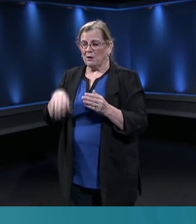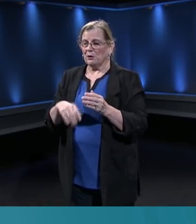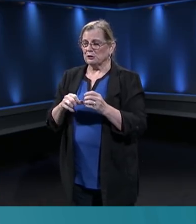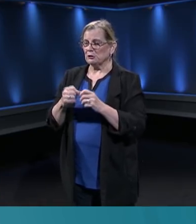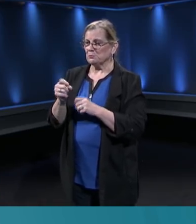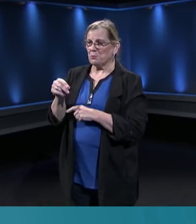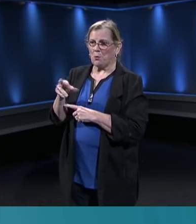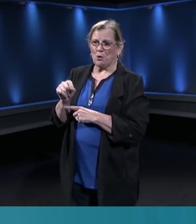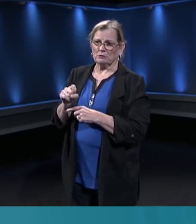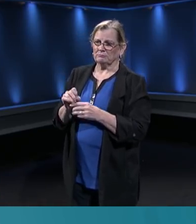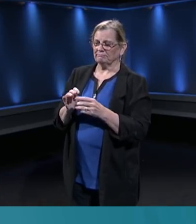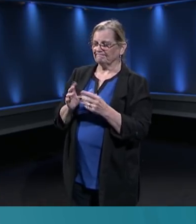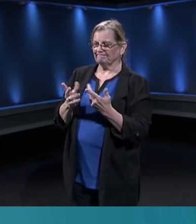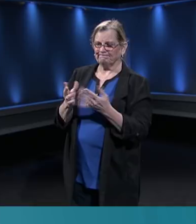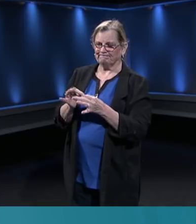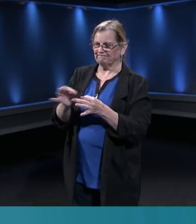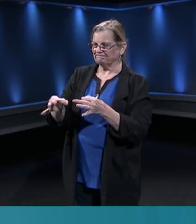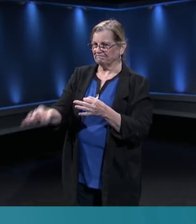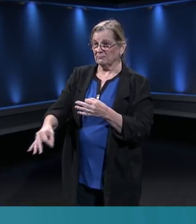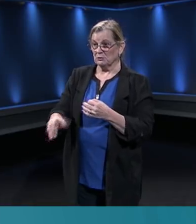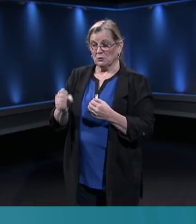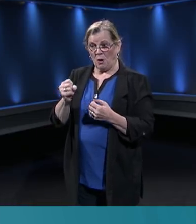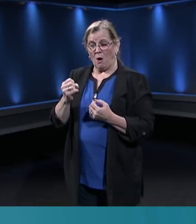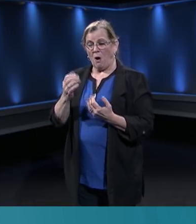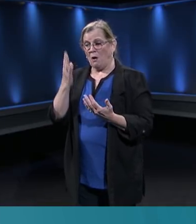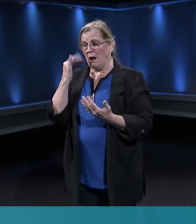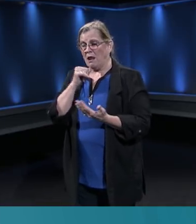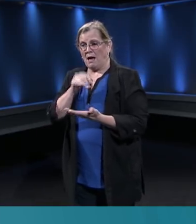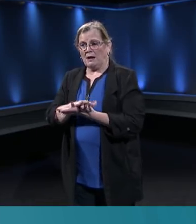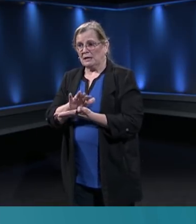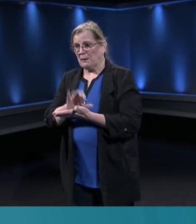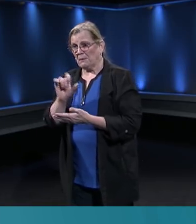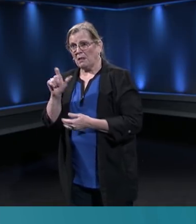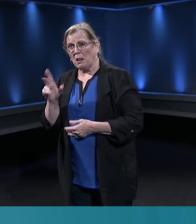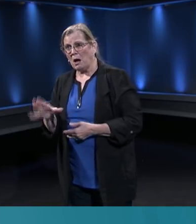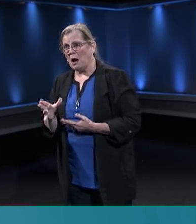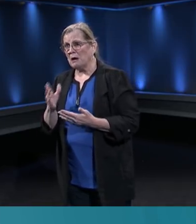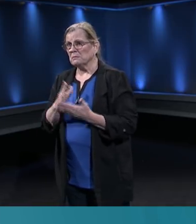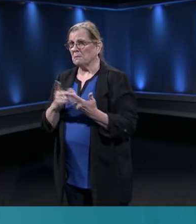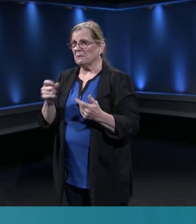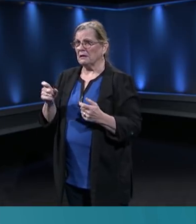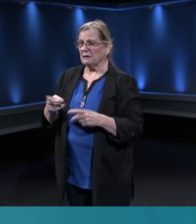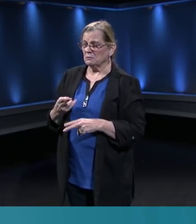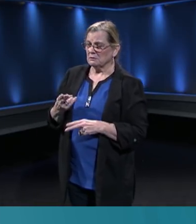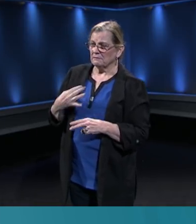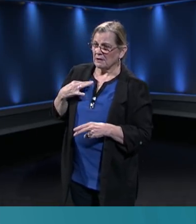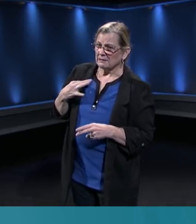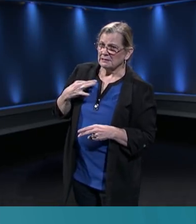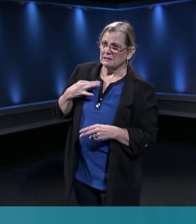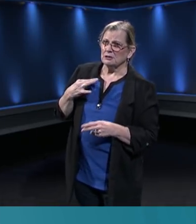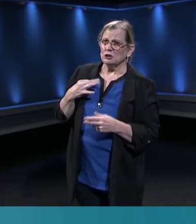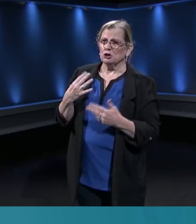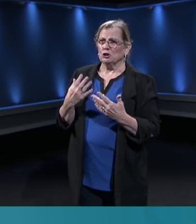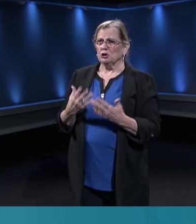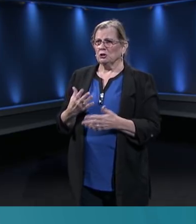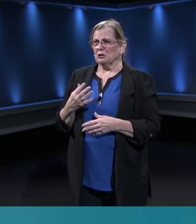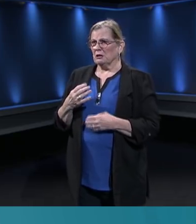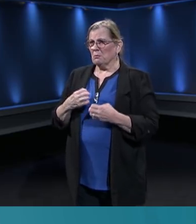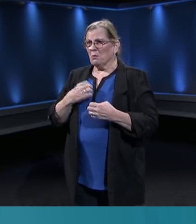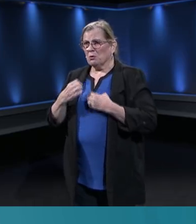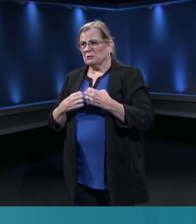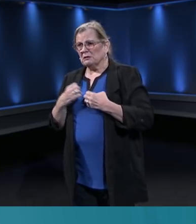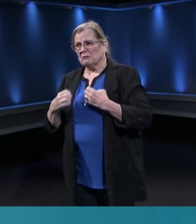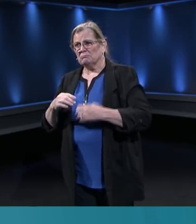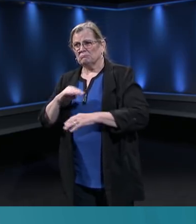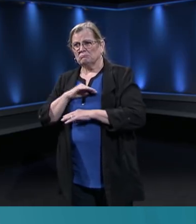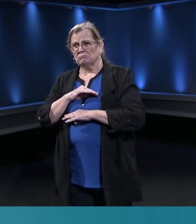clubs, Model UN, tutoring, other volunteer opportunities? They're just as important, if not more so, to our kids and their emotional well-being. Well, first